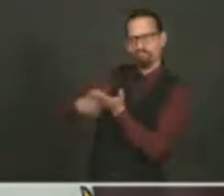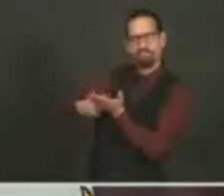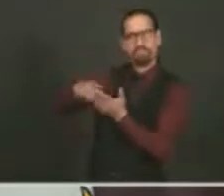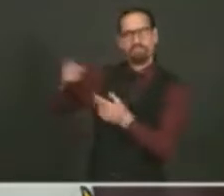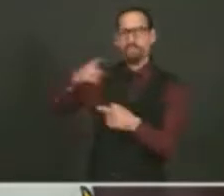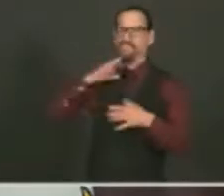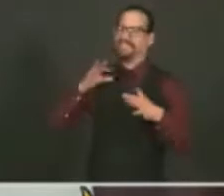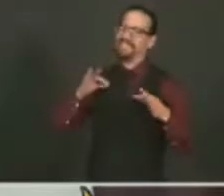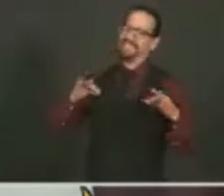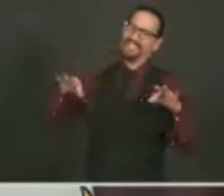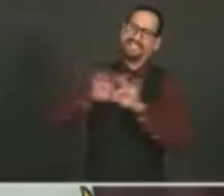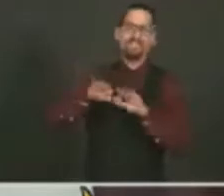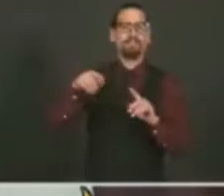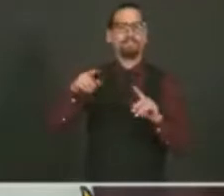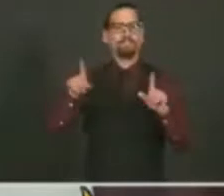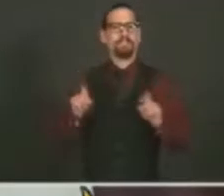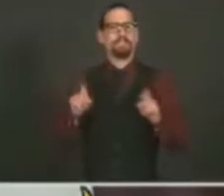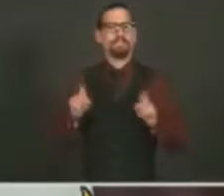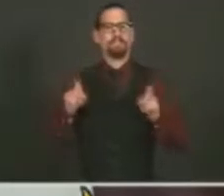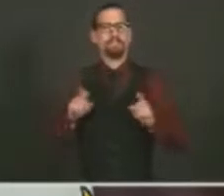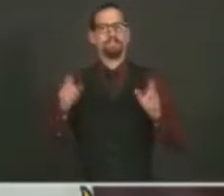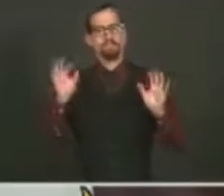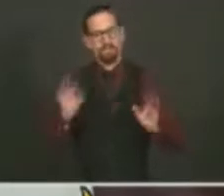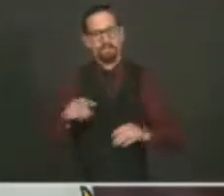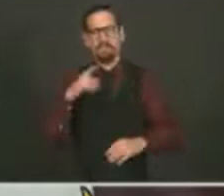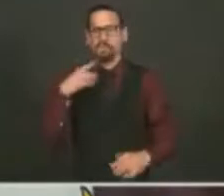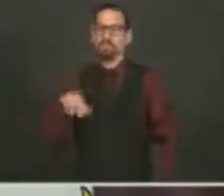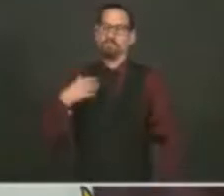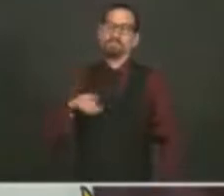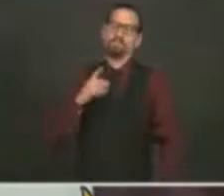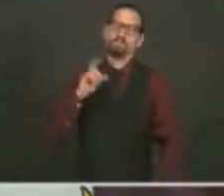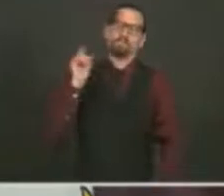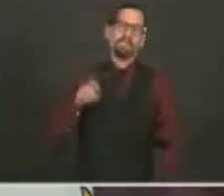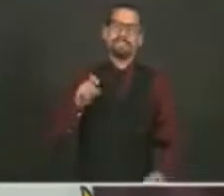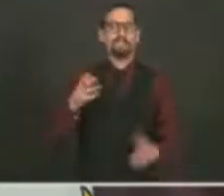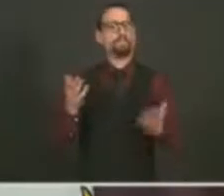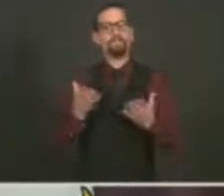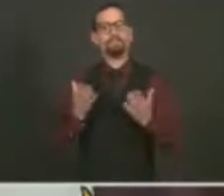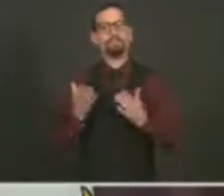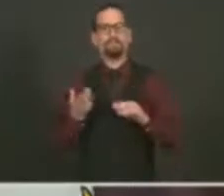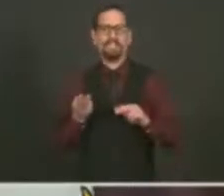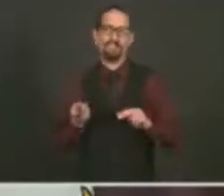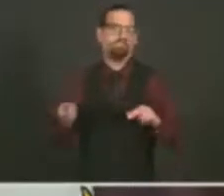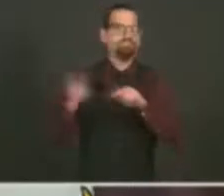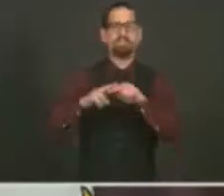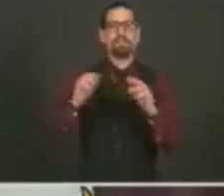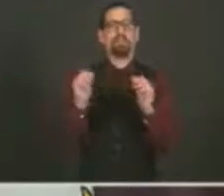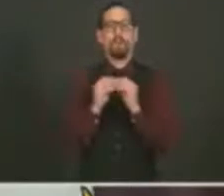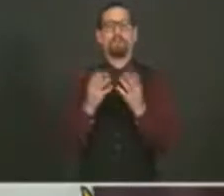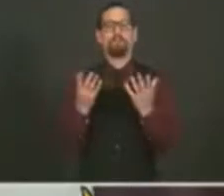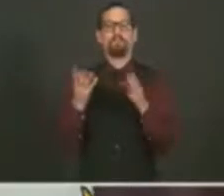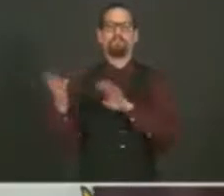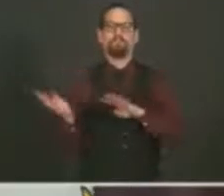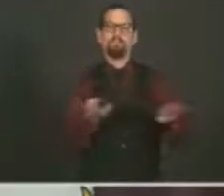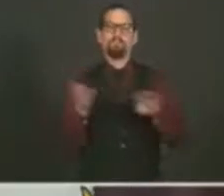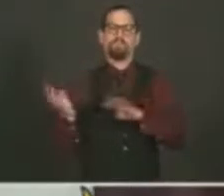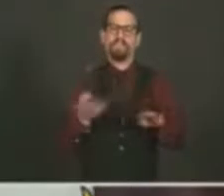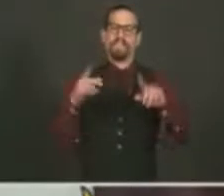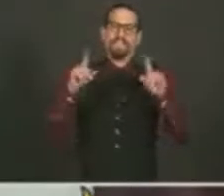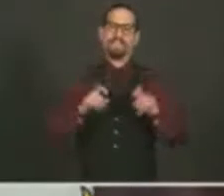need to really increase the amount of testing we do